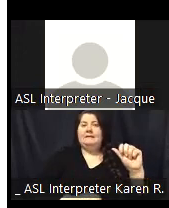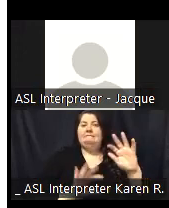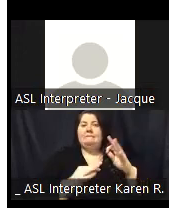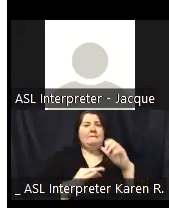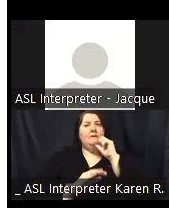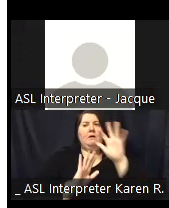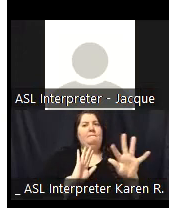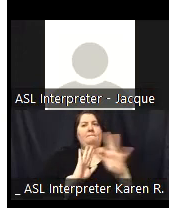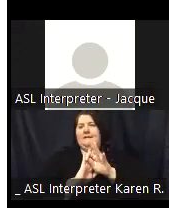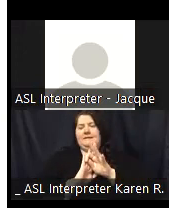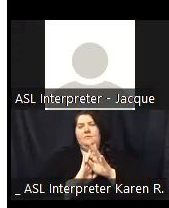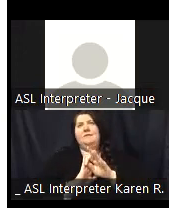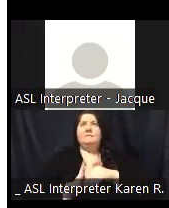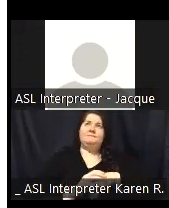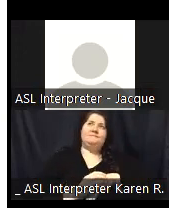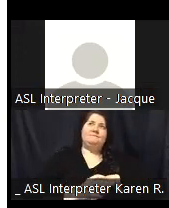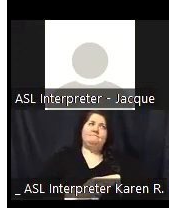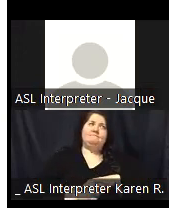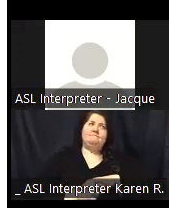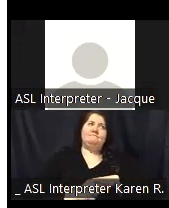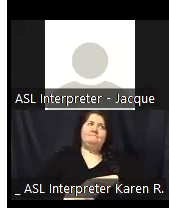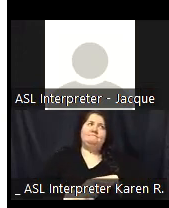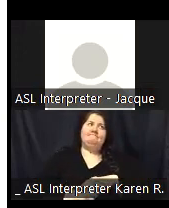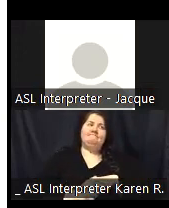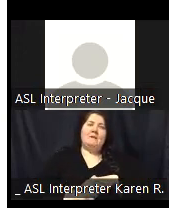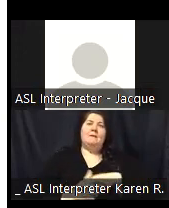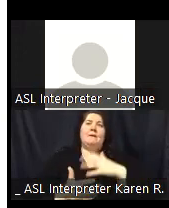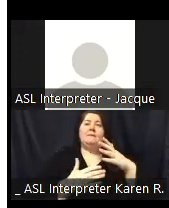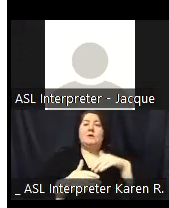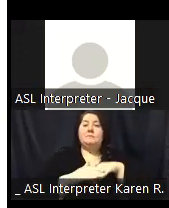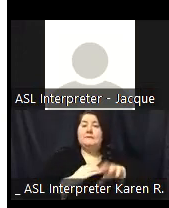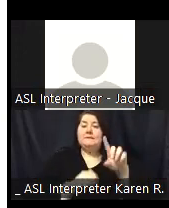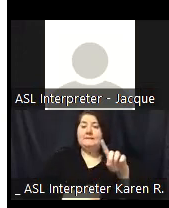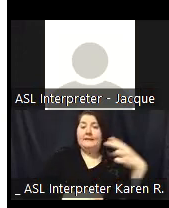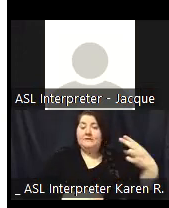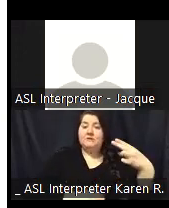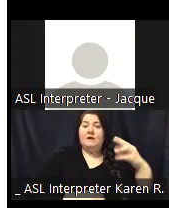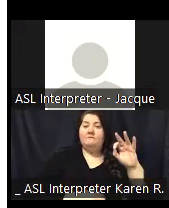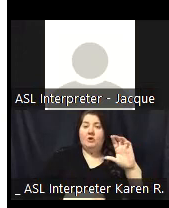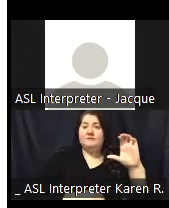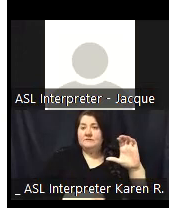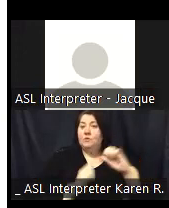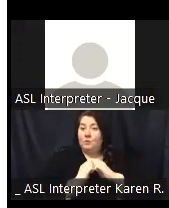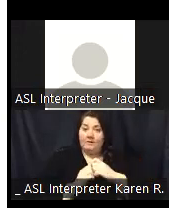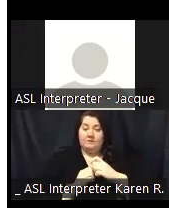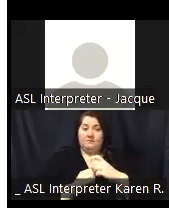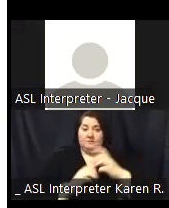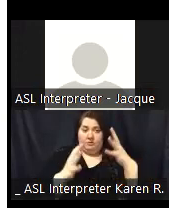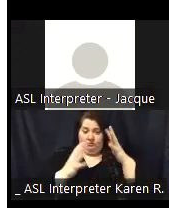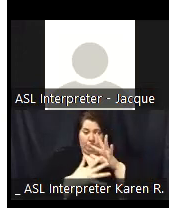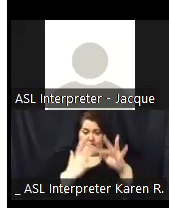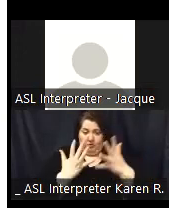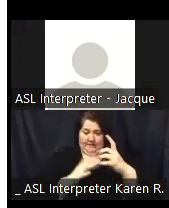that point necessarily, or maybe they are coming to the DHH FRC with a choice in mind. But that bullet point,